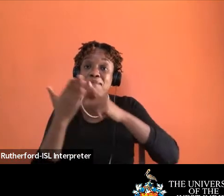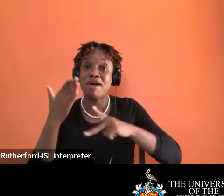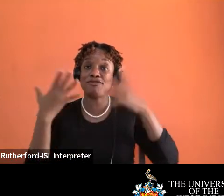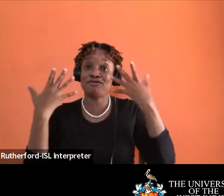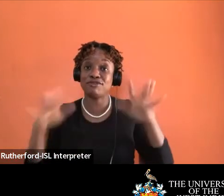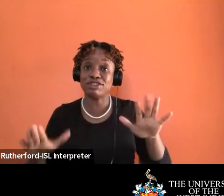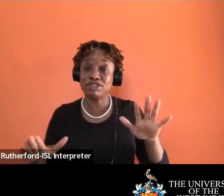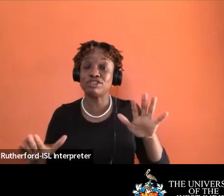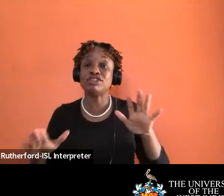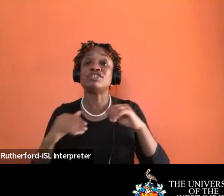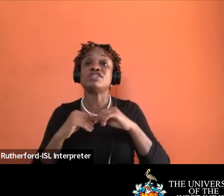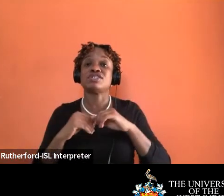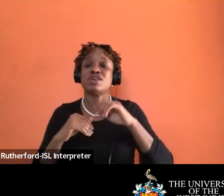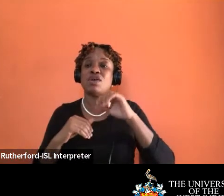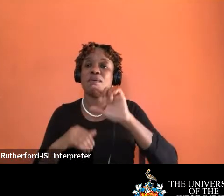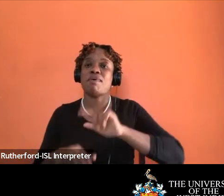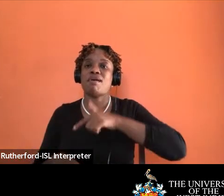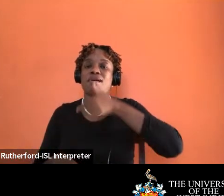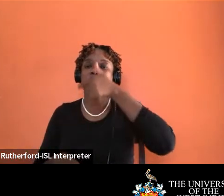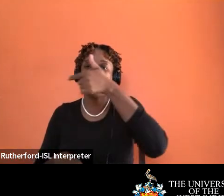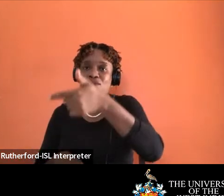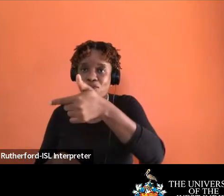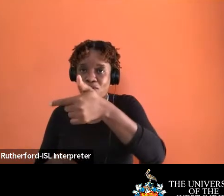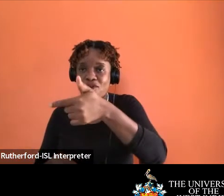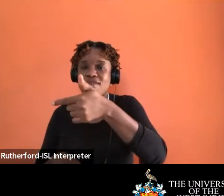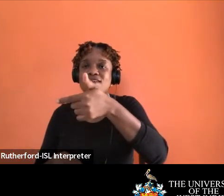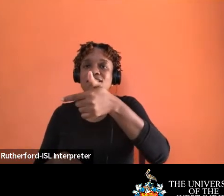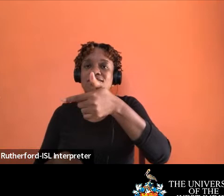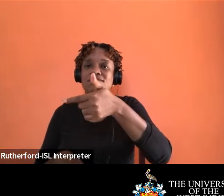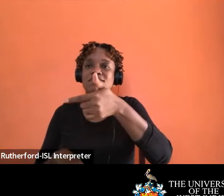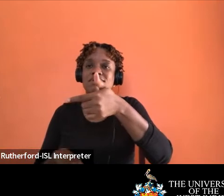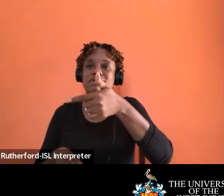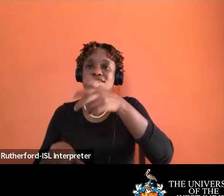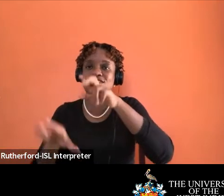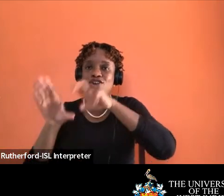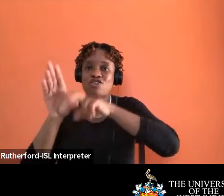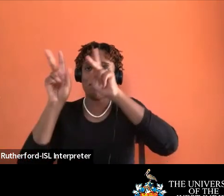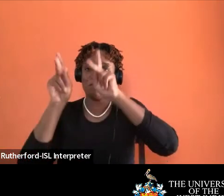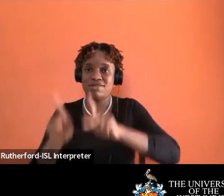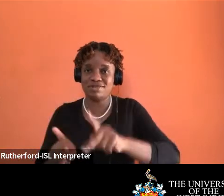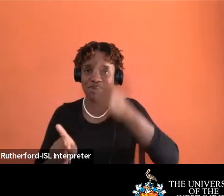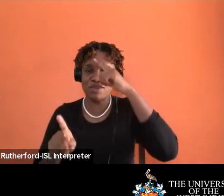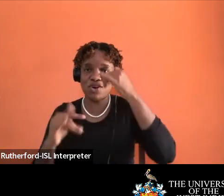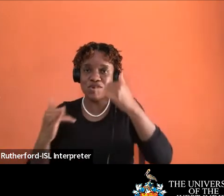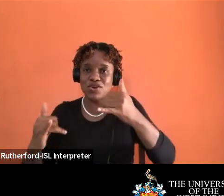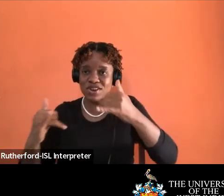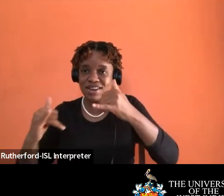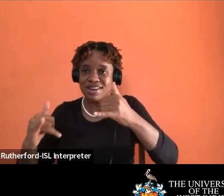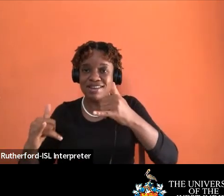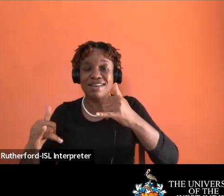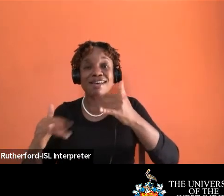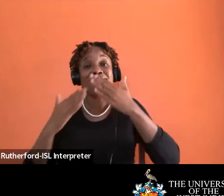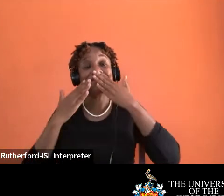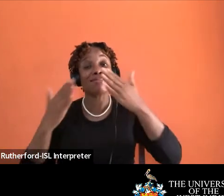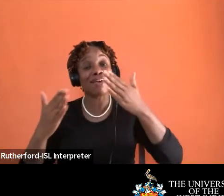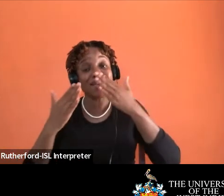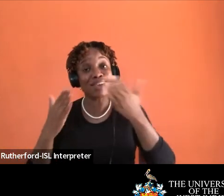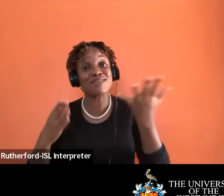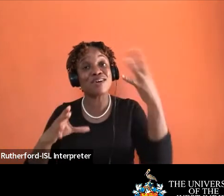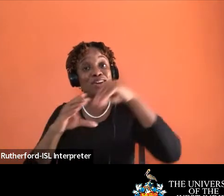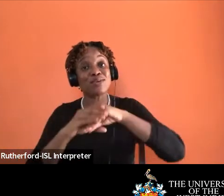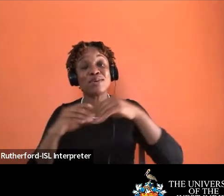over to the official chair for the day and say thank you very much for allowing me to participate. As always, it's